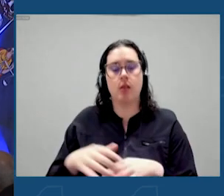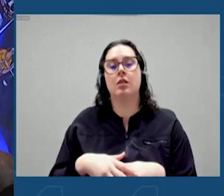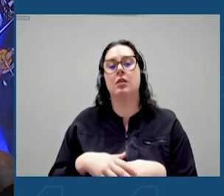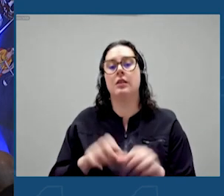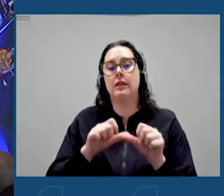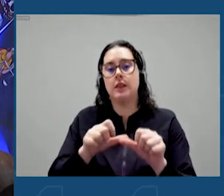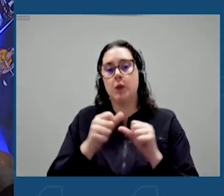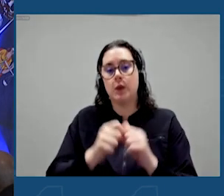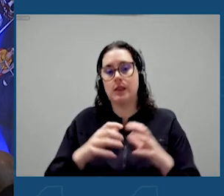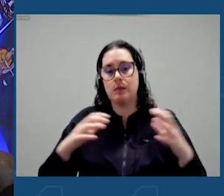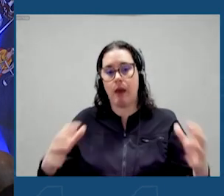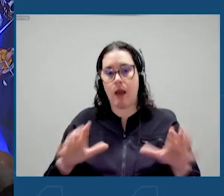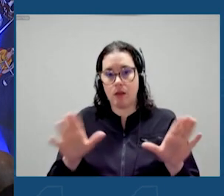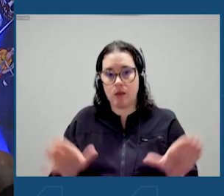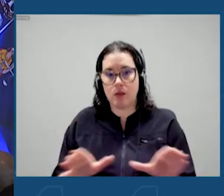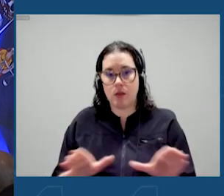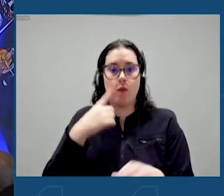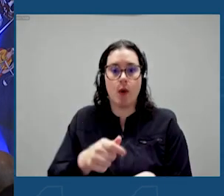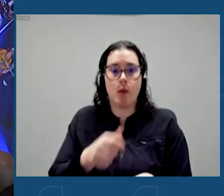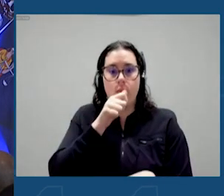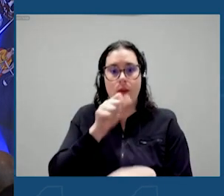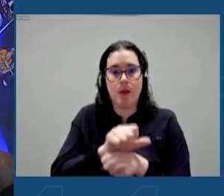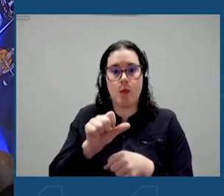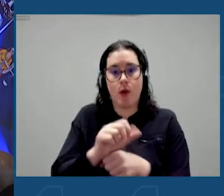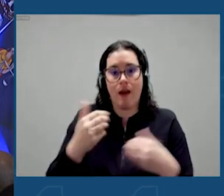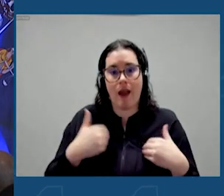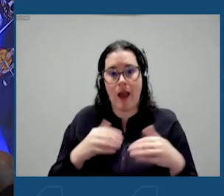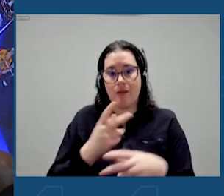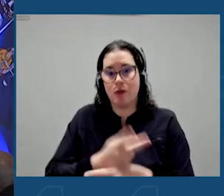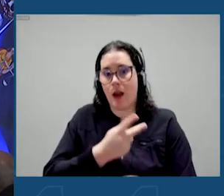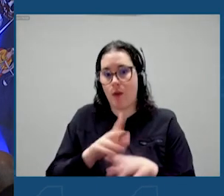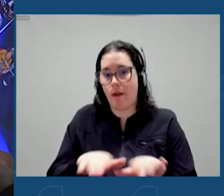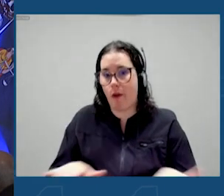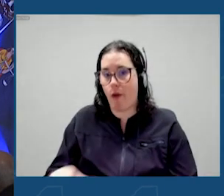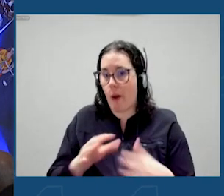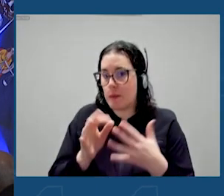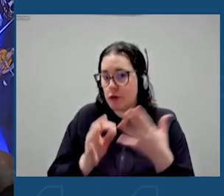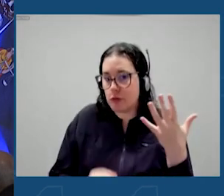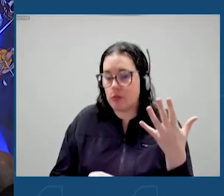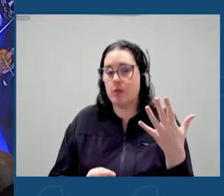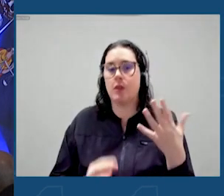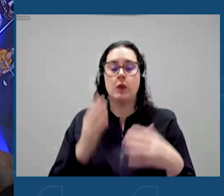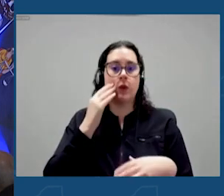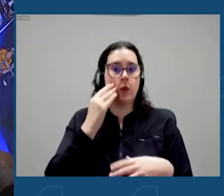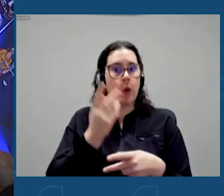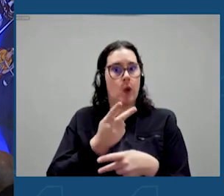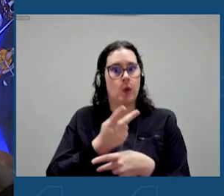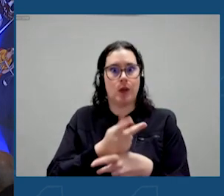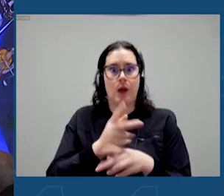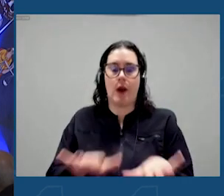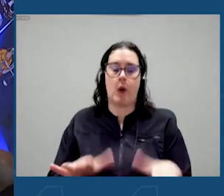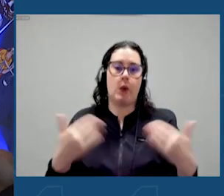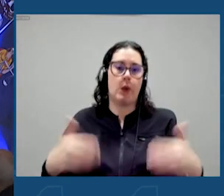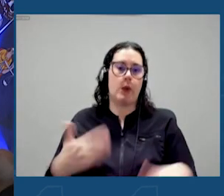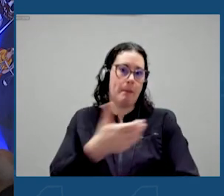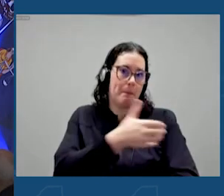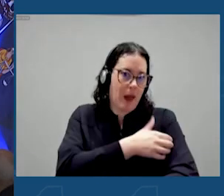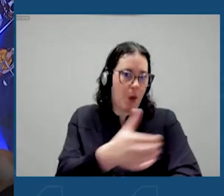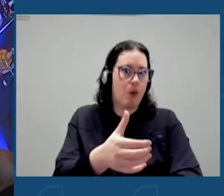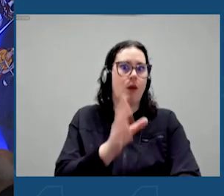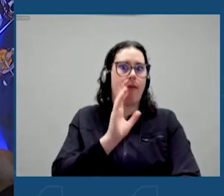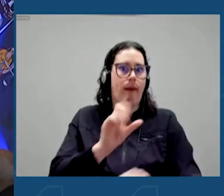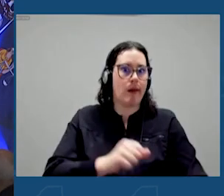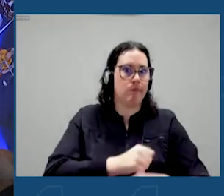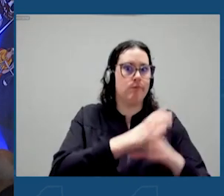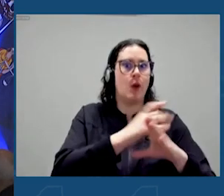incentives for private employers to create childcare options. You know, childcare is such a powerful one-two punch. Obviously, childcare